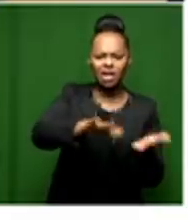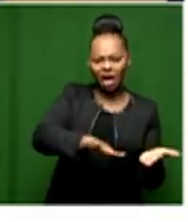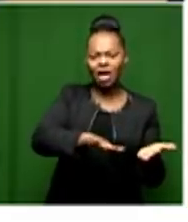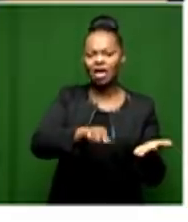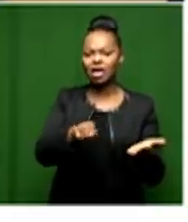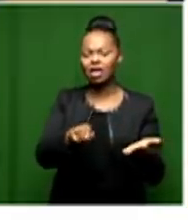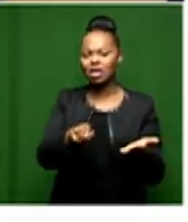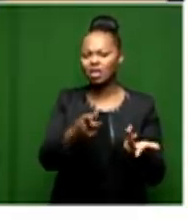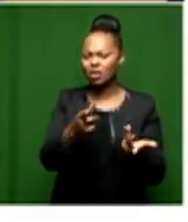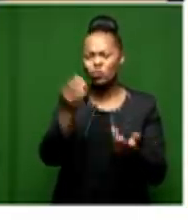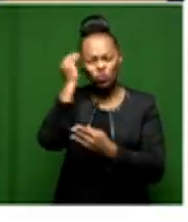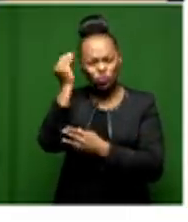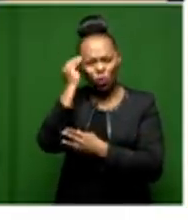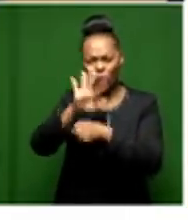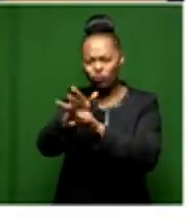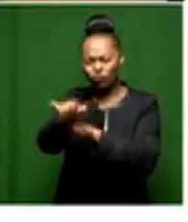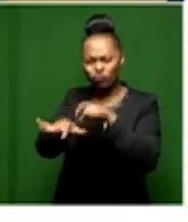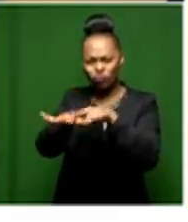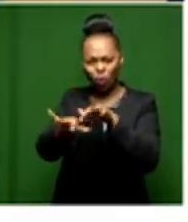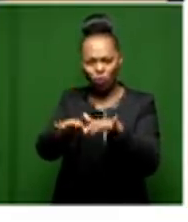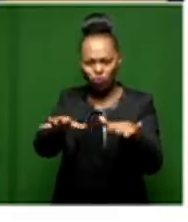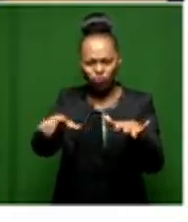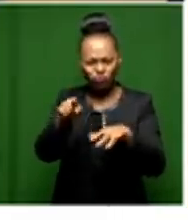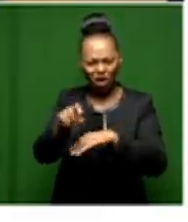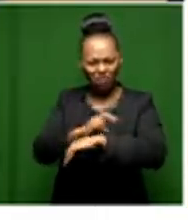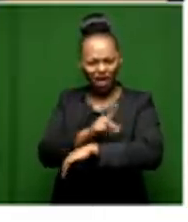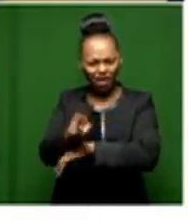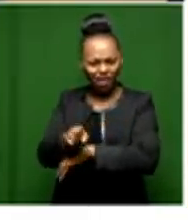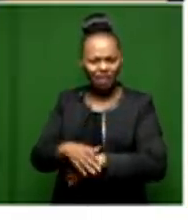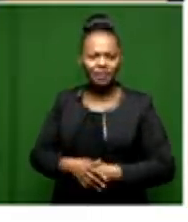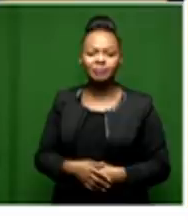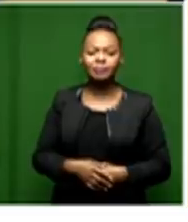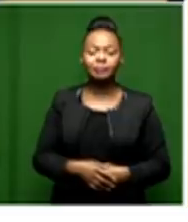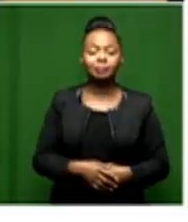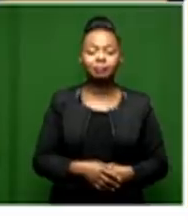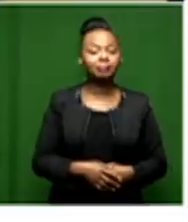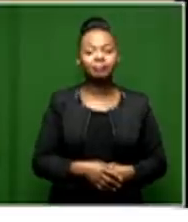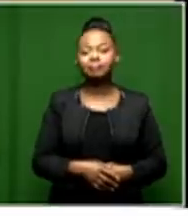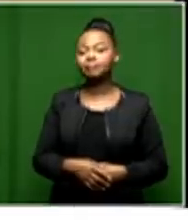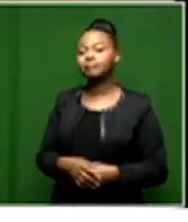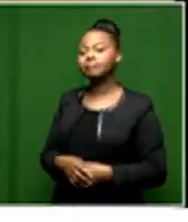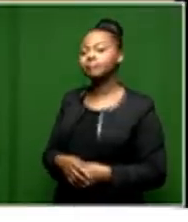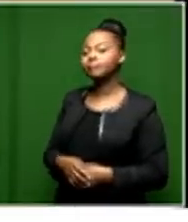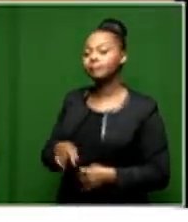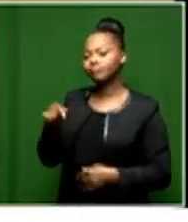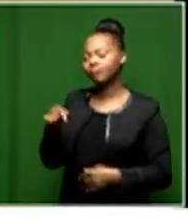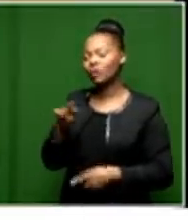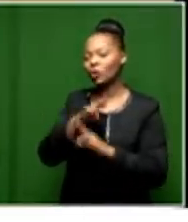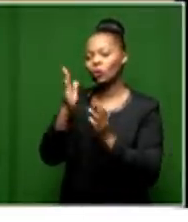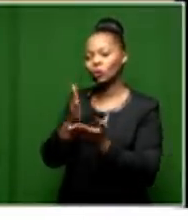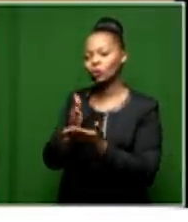studies, do you know much about this new strain? I'm not a virologist, but I have read as much as I can.